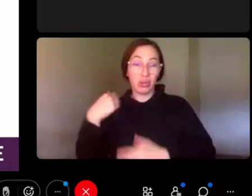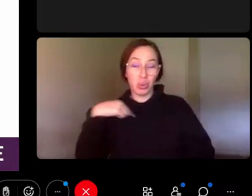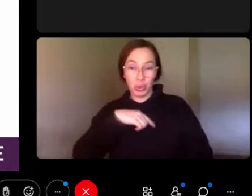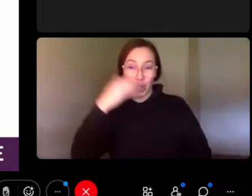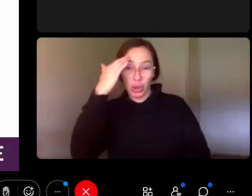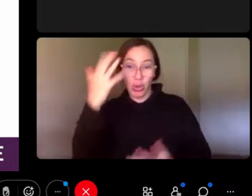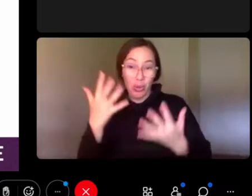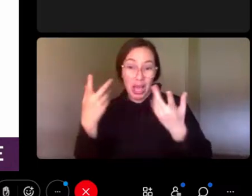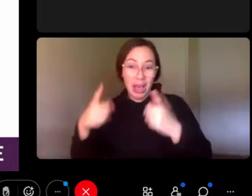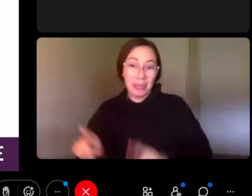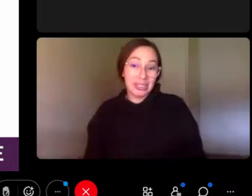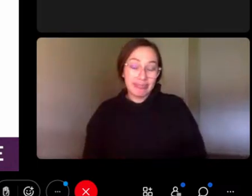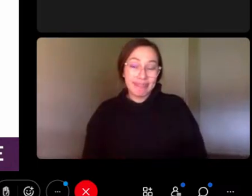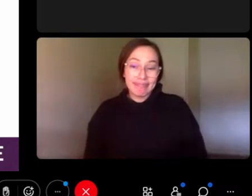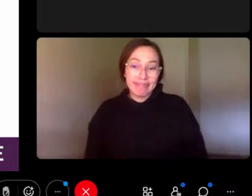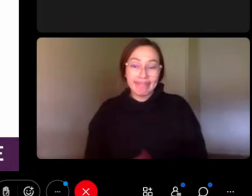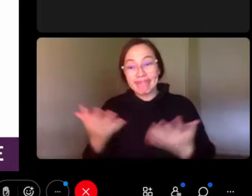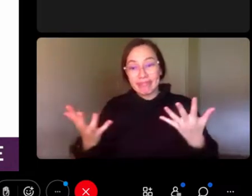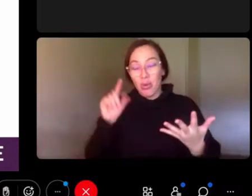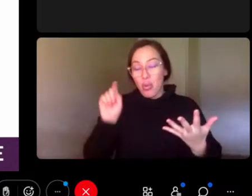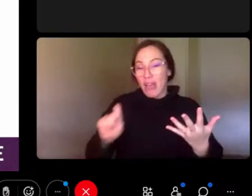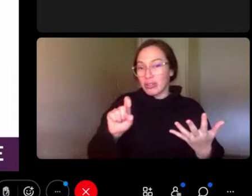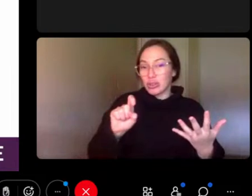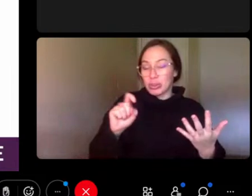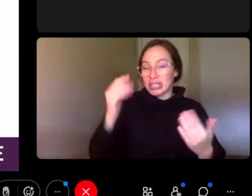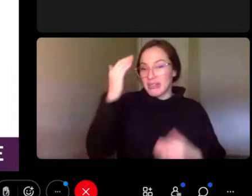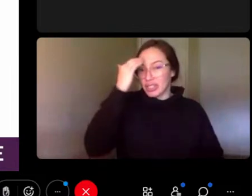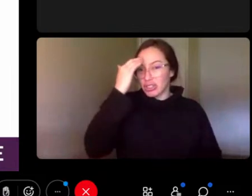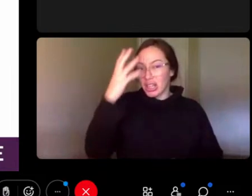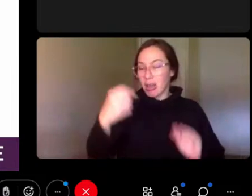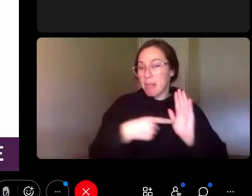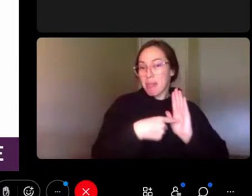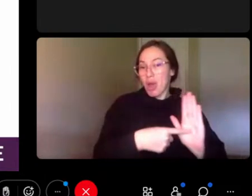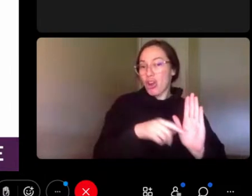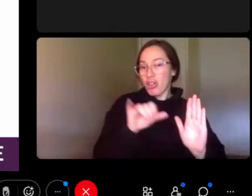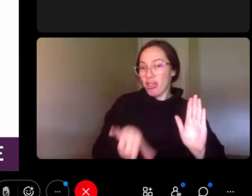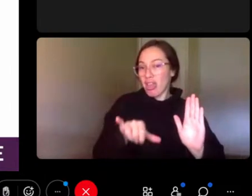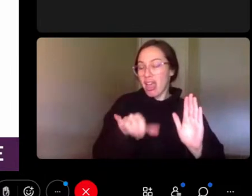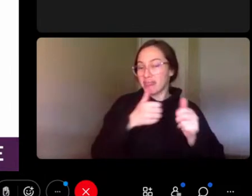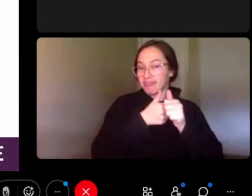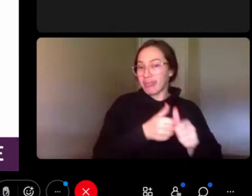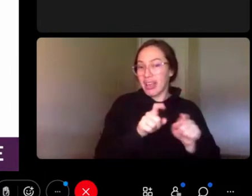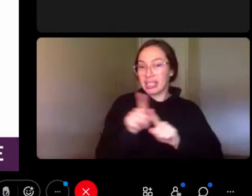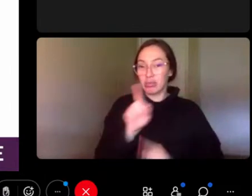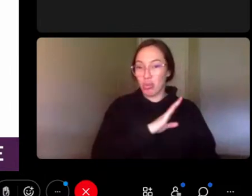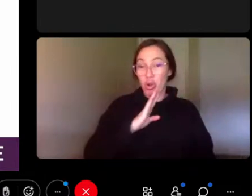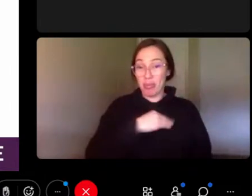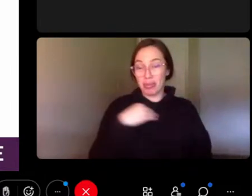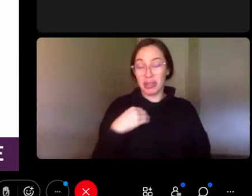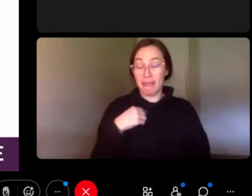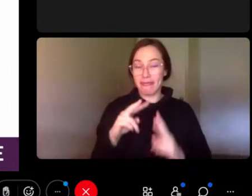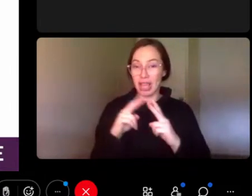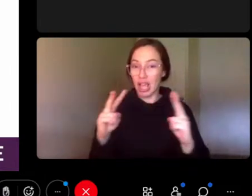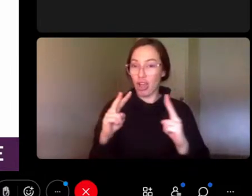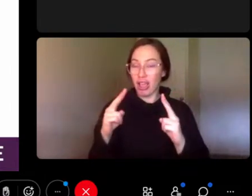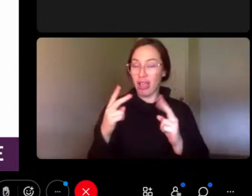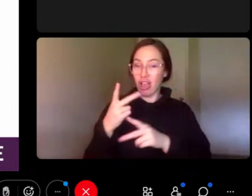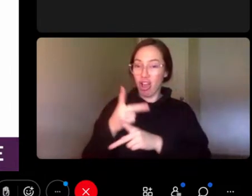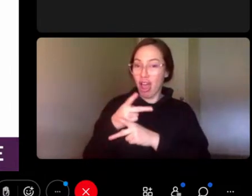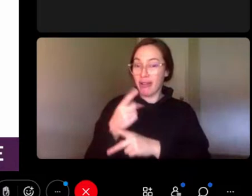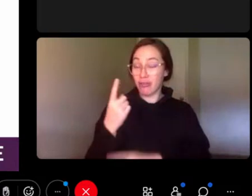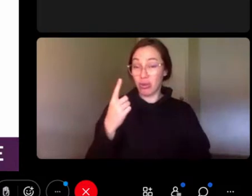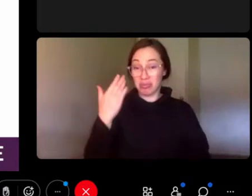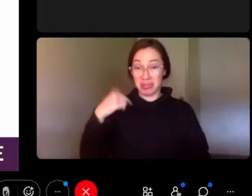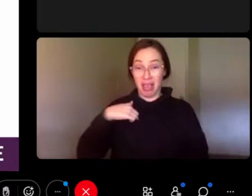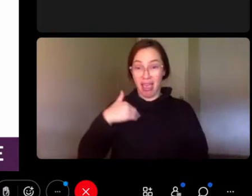We have to be vigilant about the security aspect as well and model that even as board members. So that's something I'm very cognizant of, having little ones in school, well,